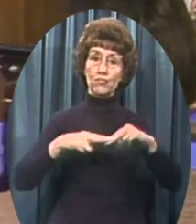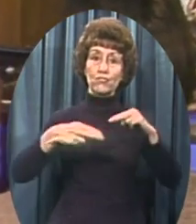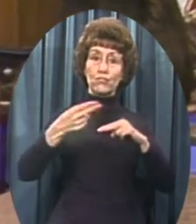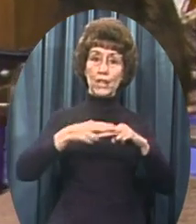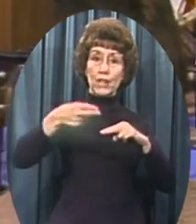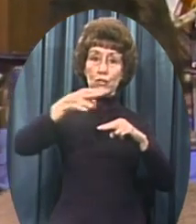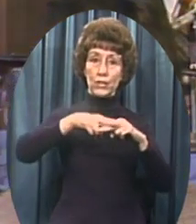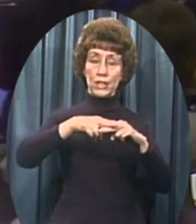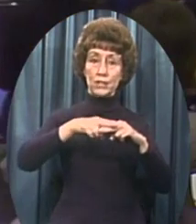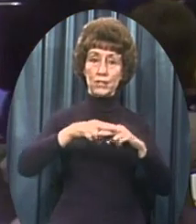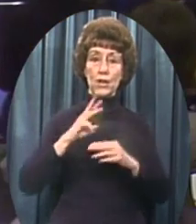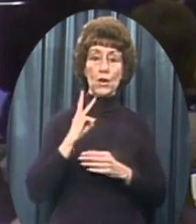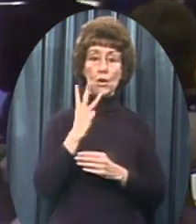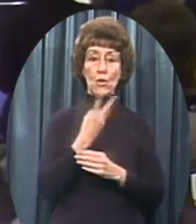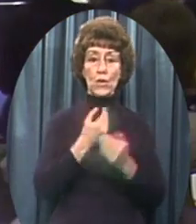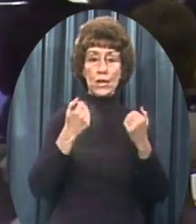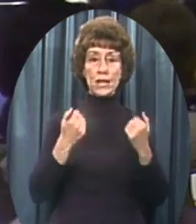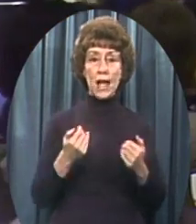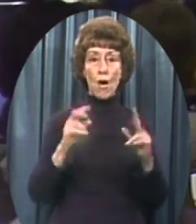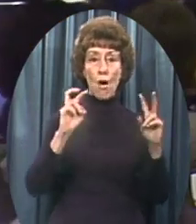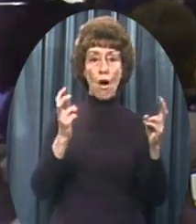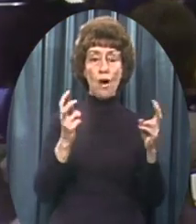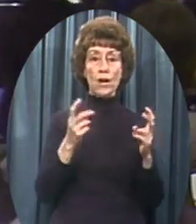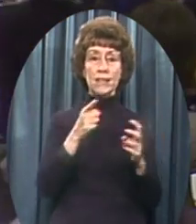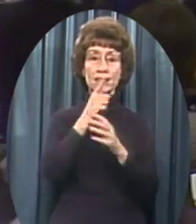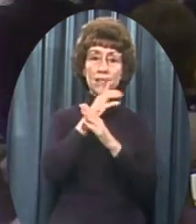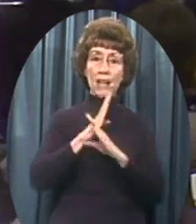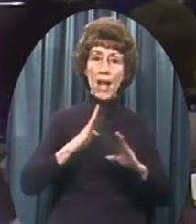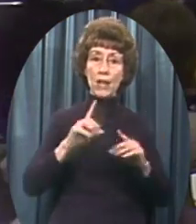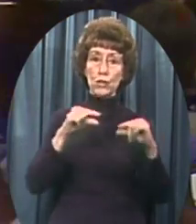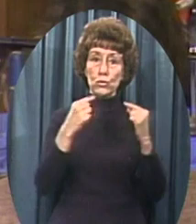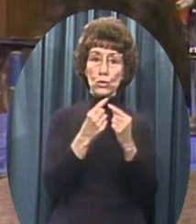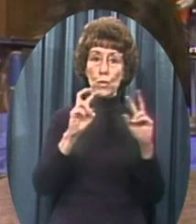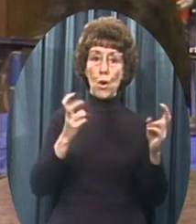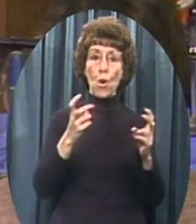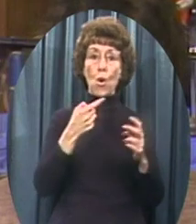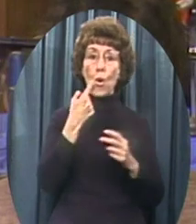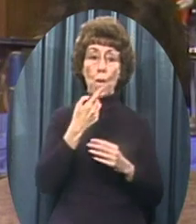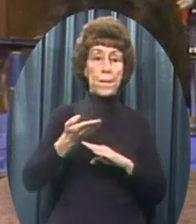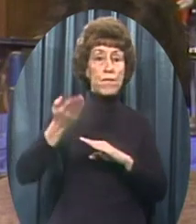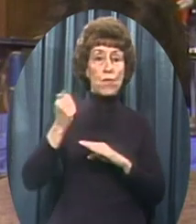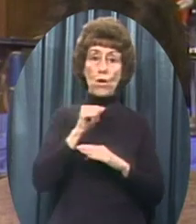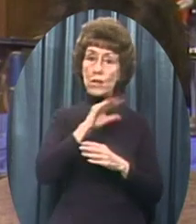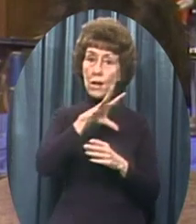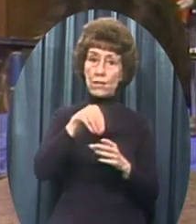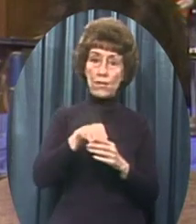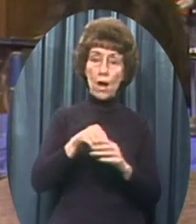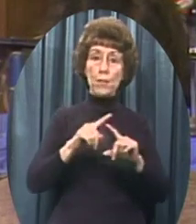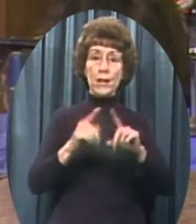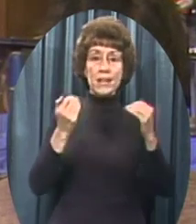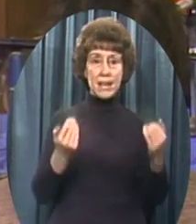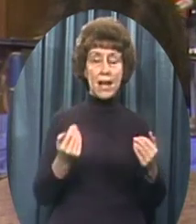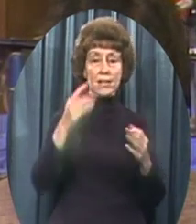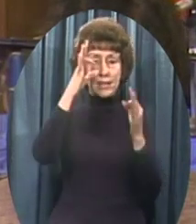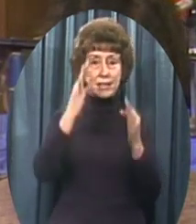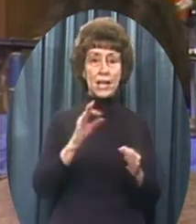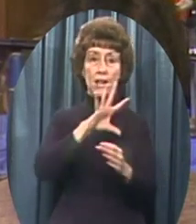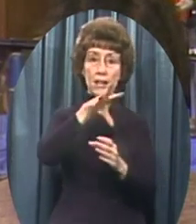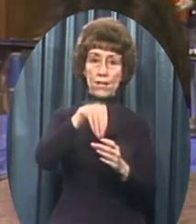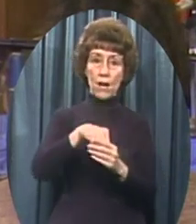underdog. We're a silent group out there who hasn't been involved. 84% of all Americans last December in a Gallup poll